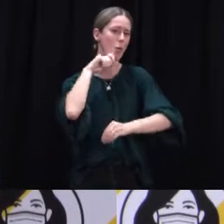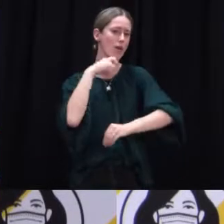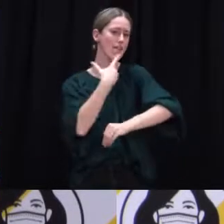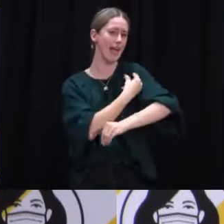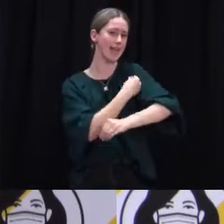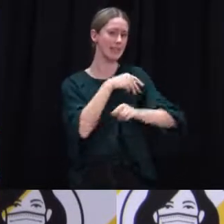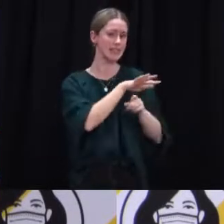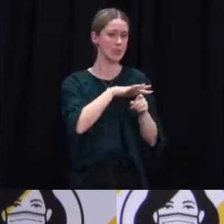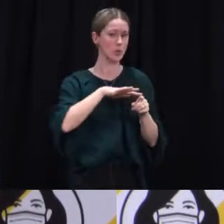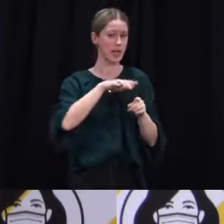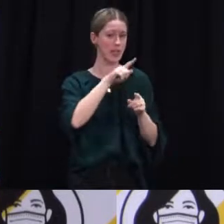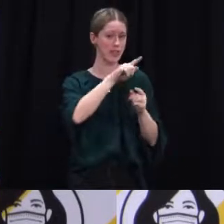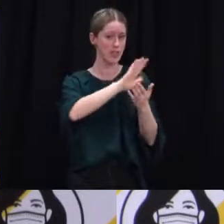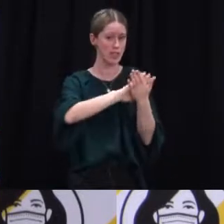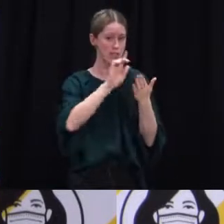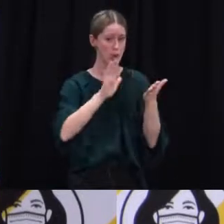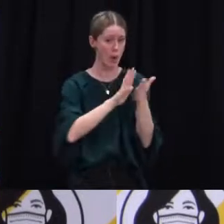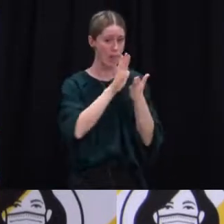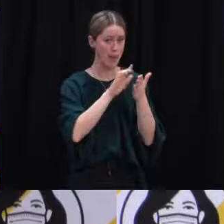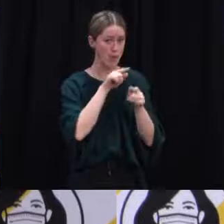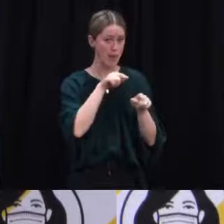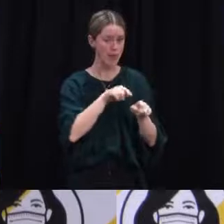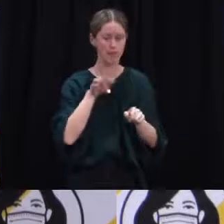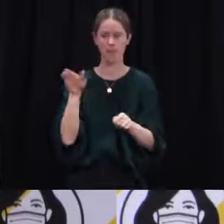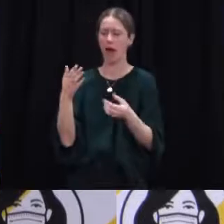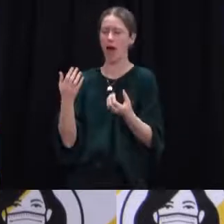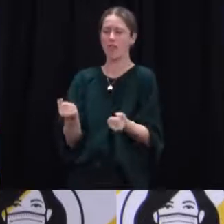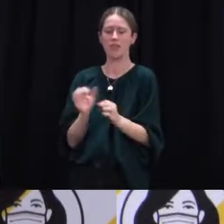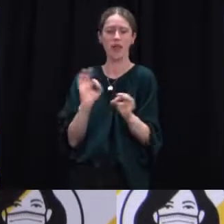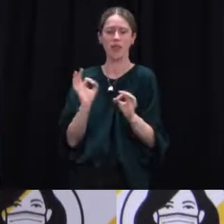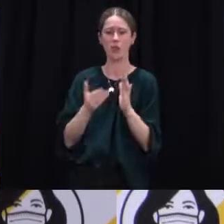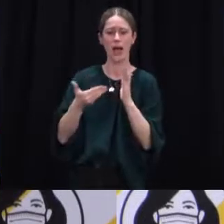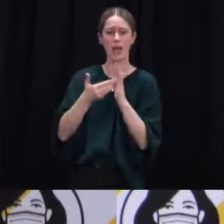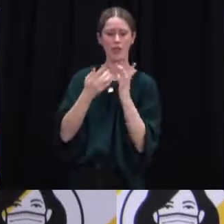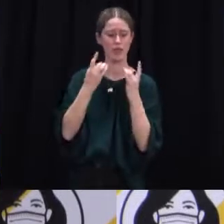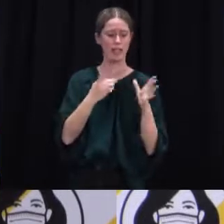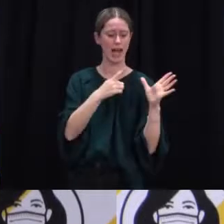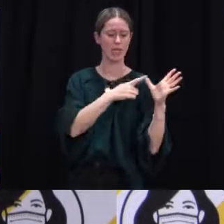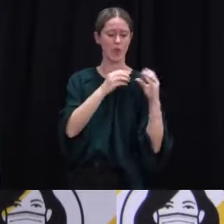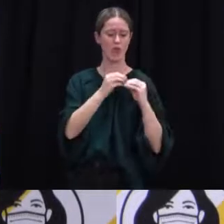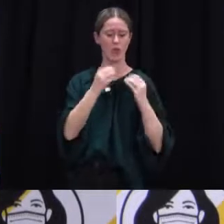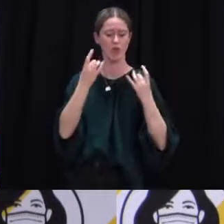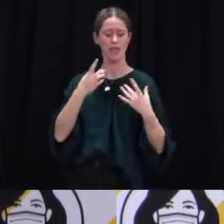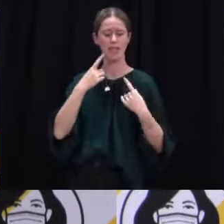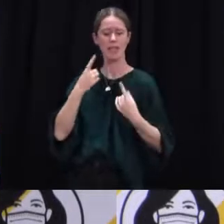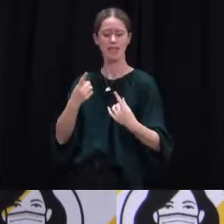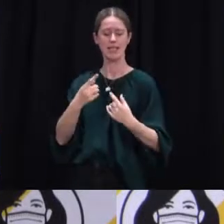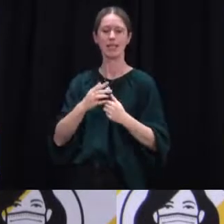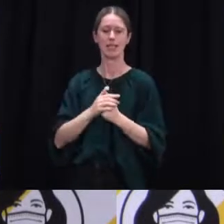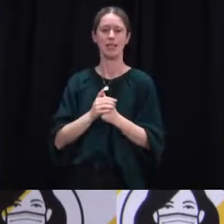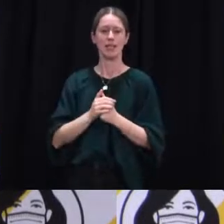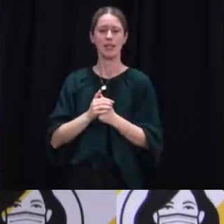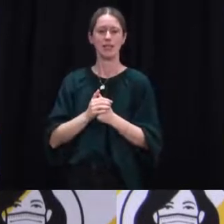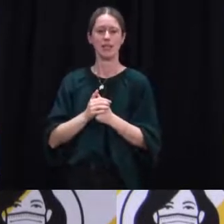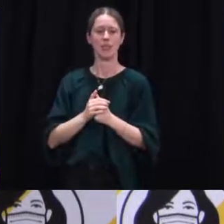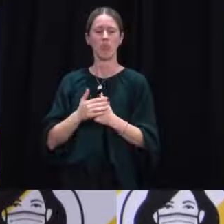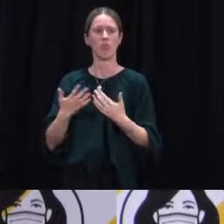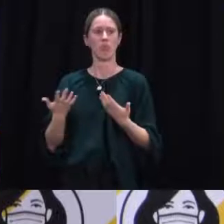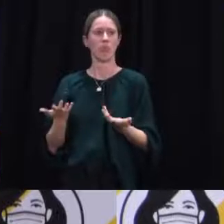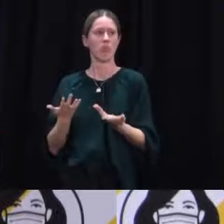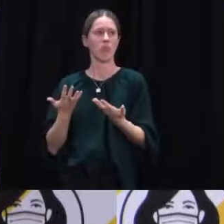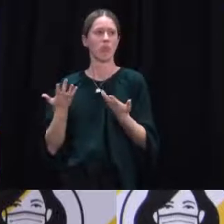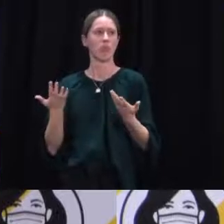with the way the Ministry has dealt with the Highbrook vaccine situation and the level of transparency they've shown over the past 7 weeks? Look, I